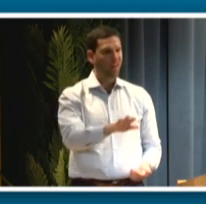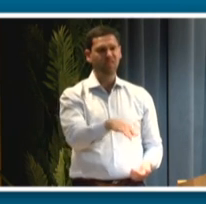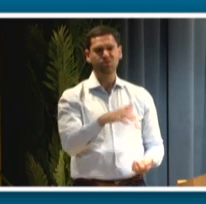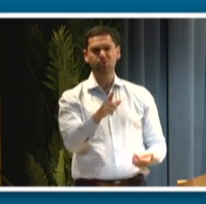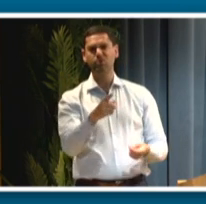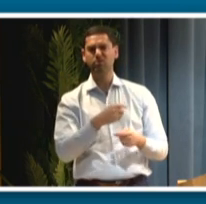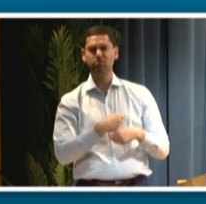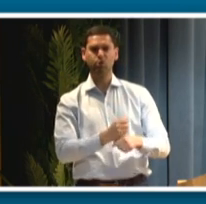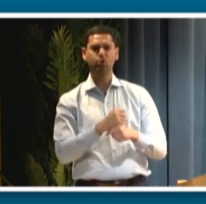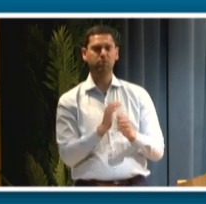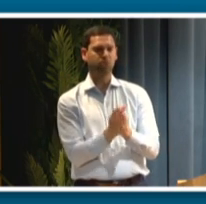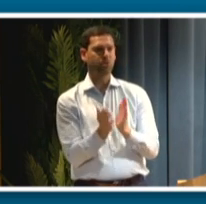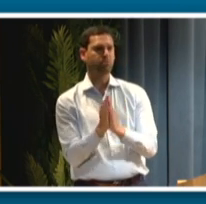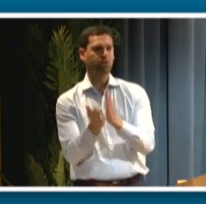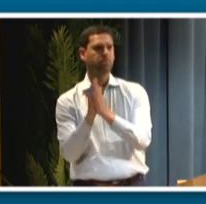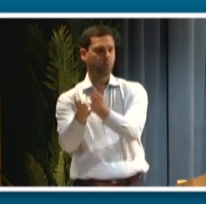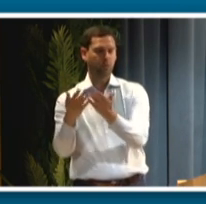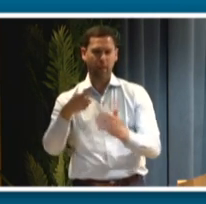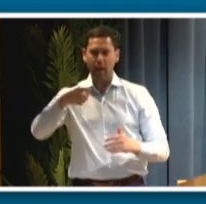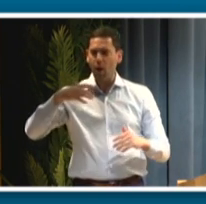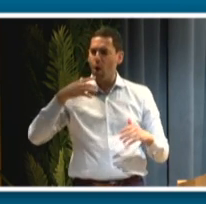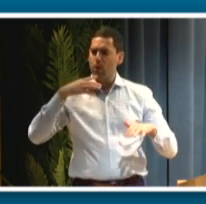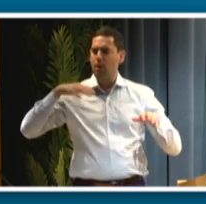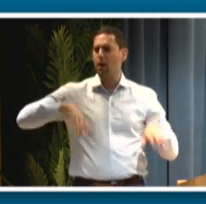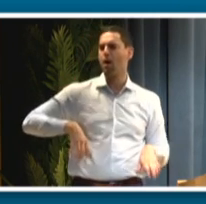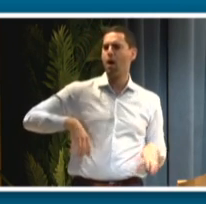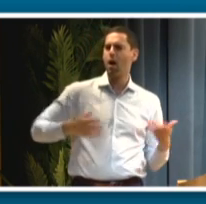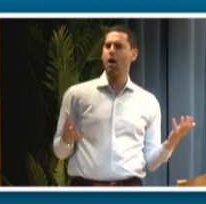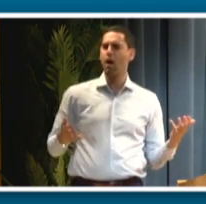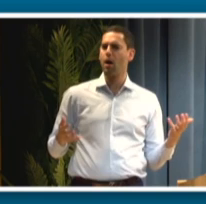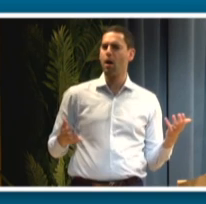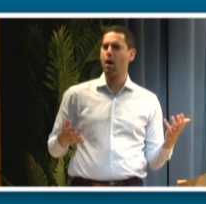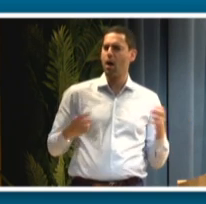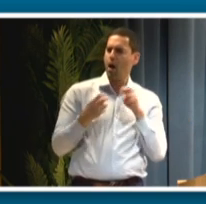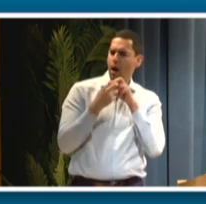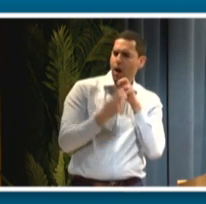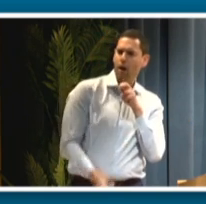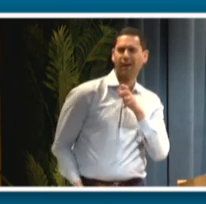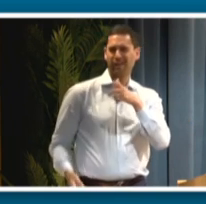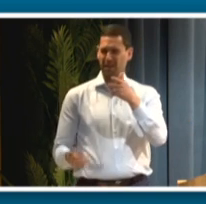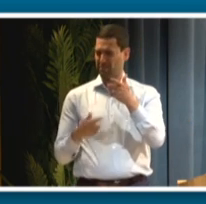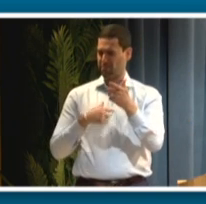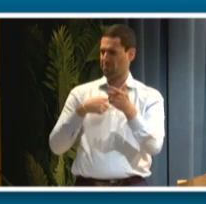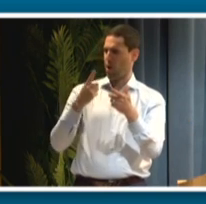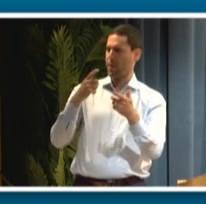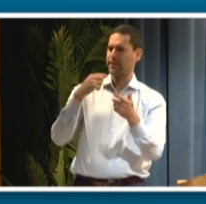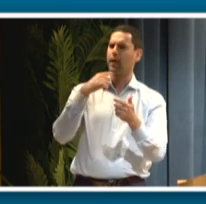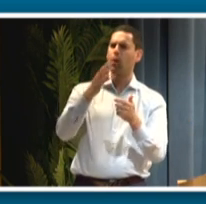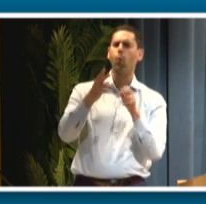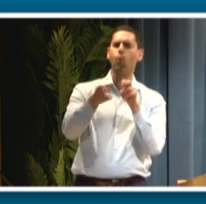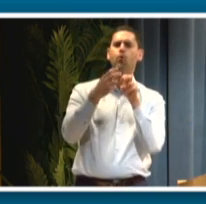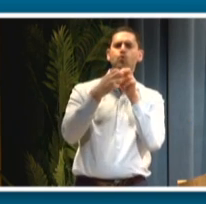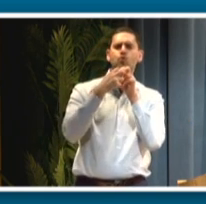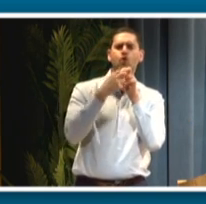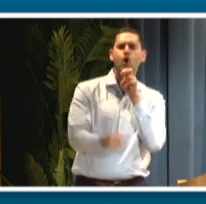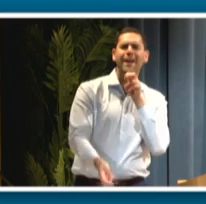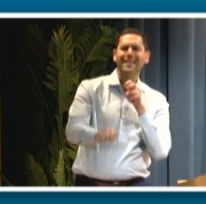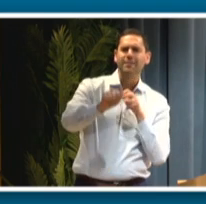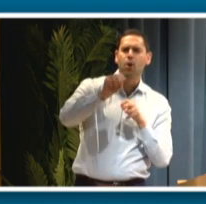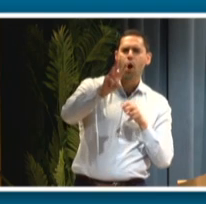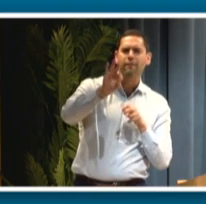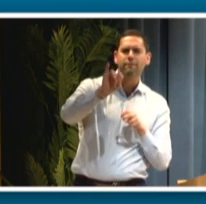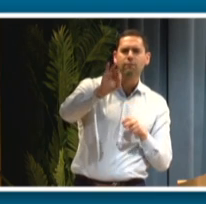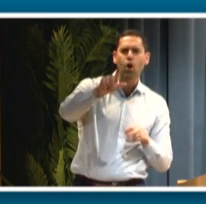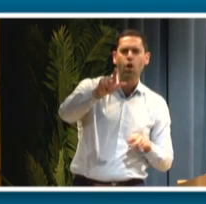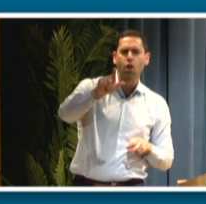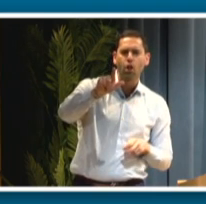And what I always want to say that I don't say, but what I always want to say is what you are in awe of is awful. Oh. And is doing